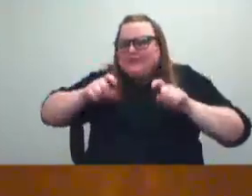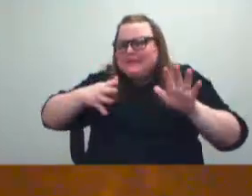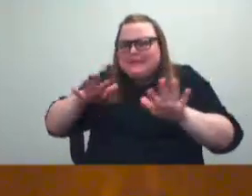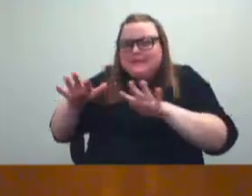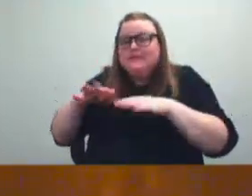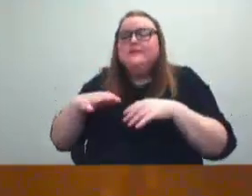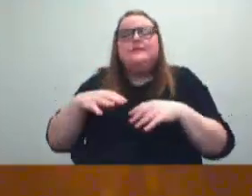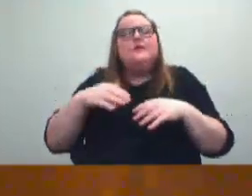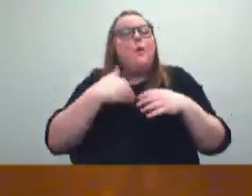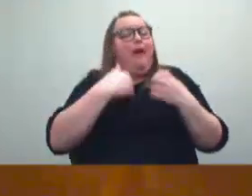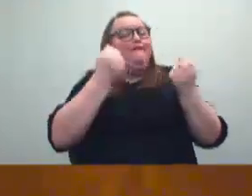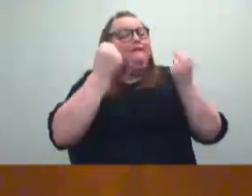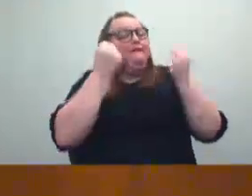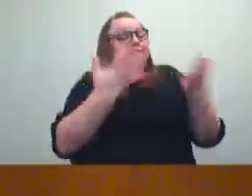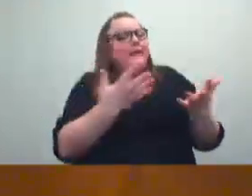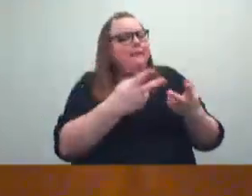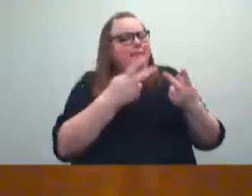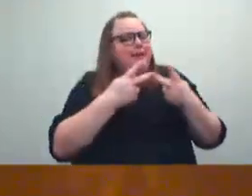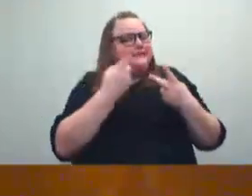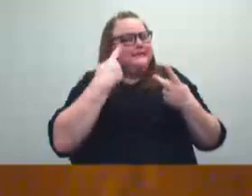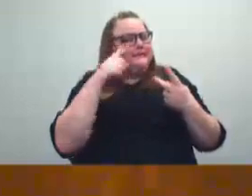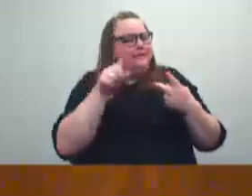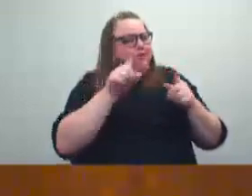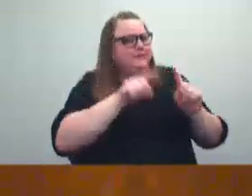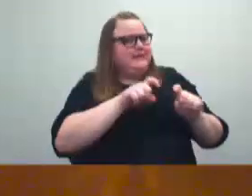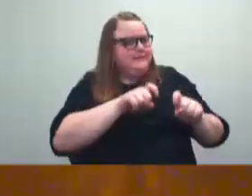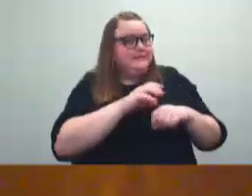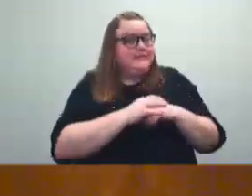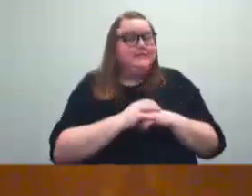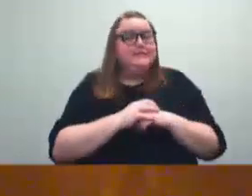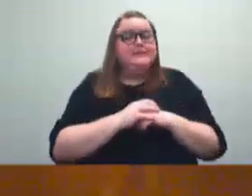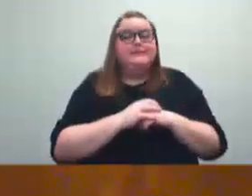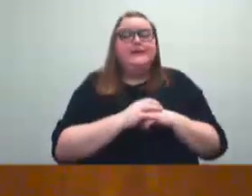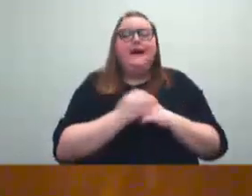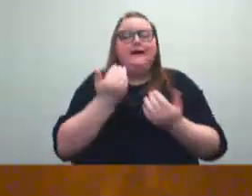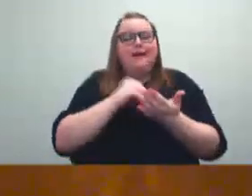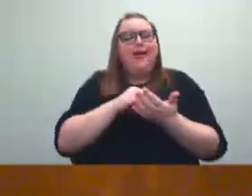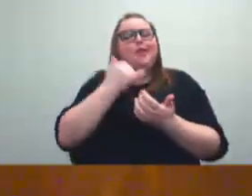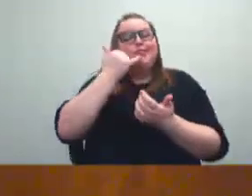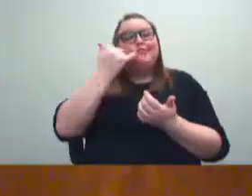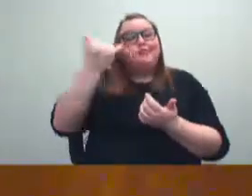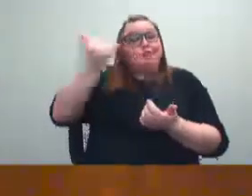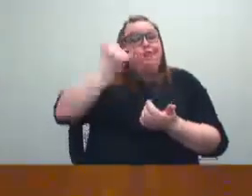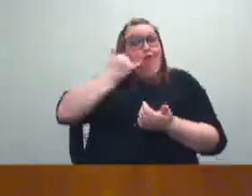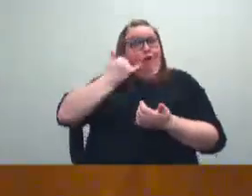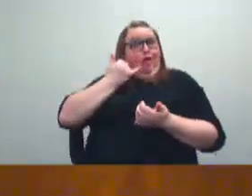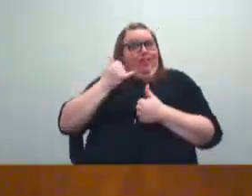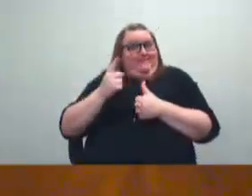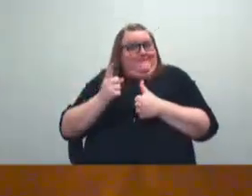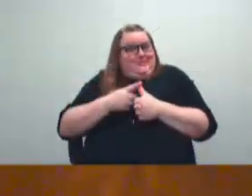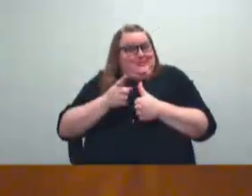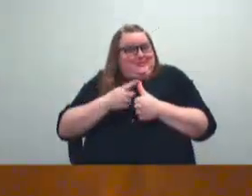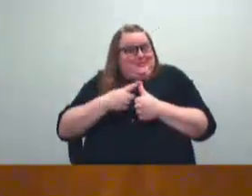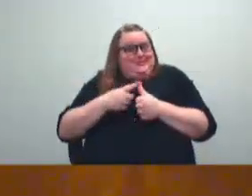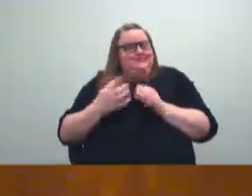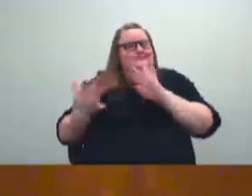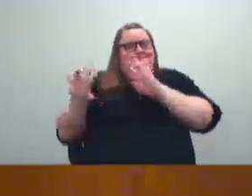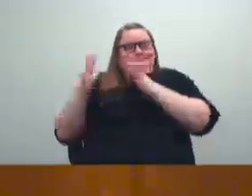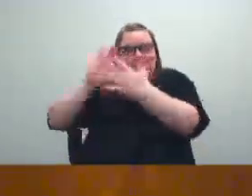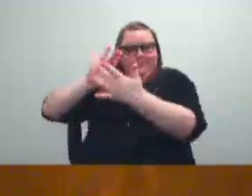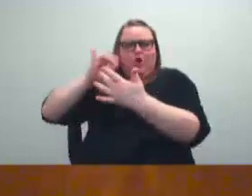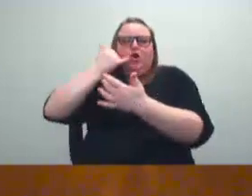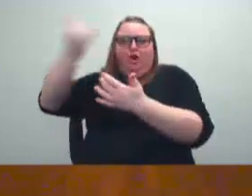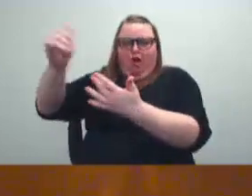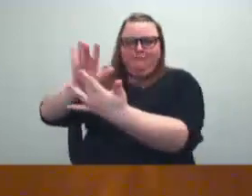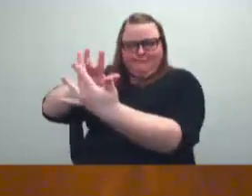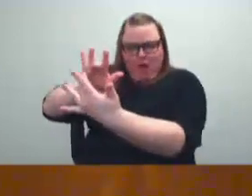multiple locations. I would call first and contact them, and they'll get you to the right location. If you're symptomatic, they're going to